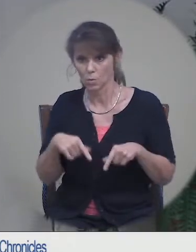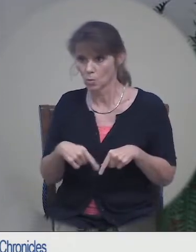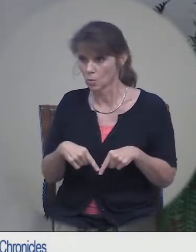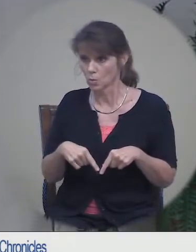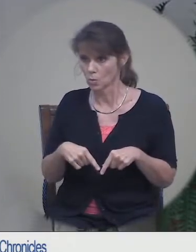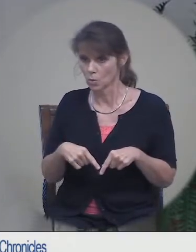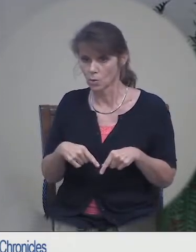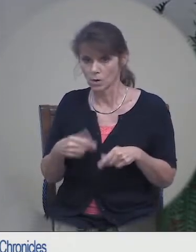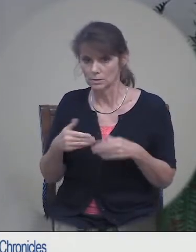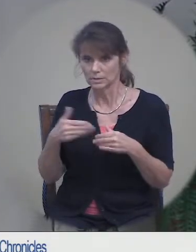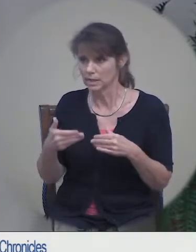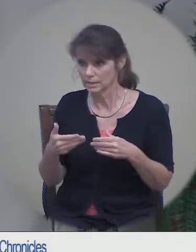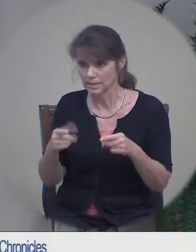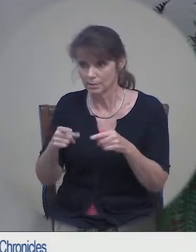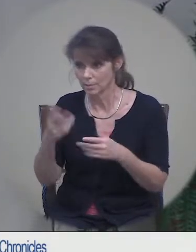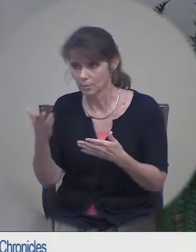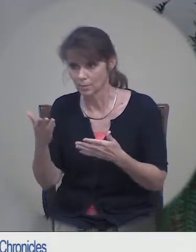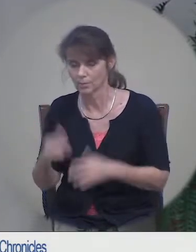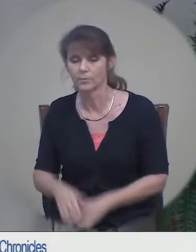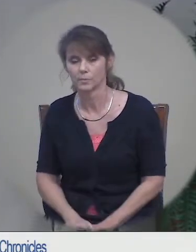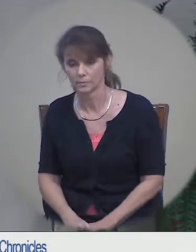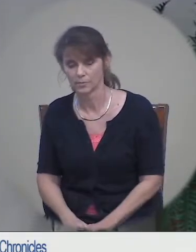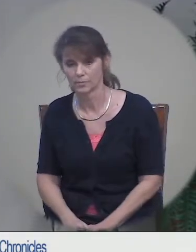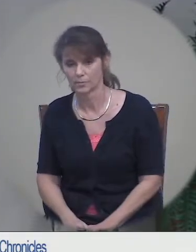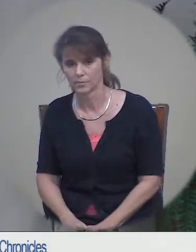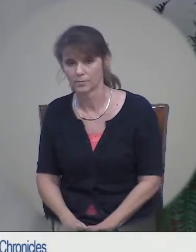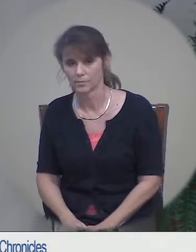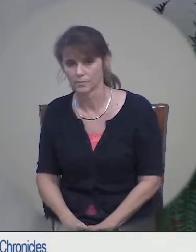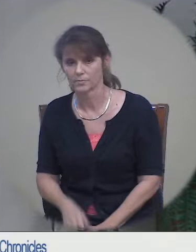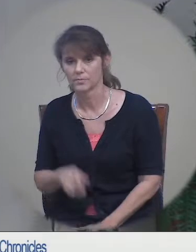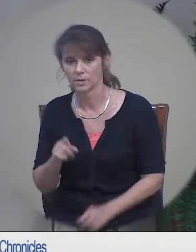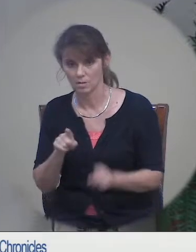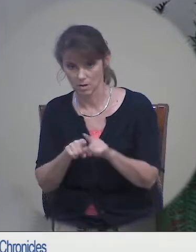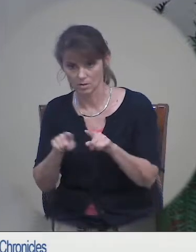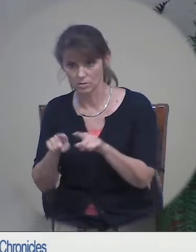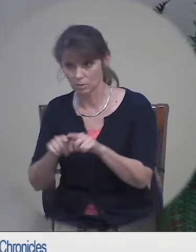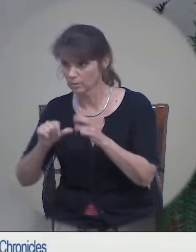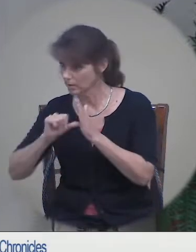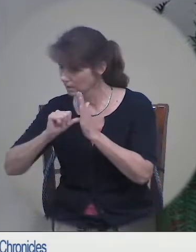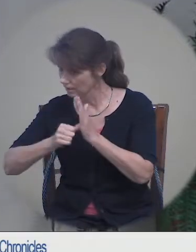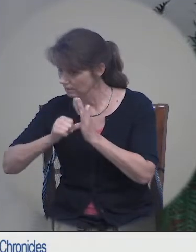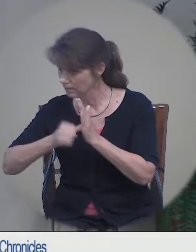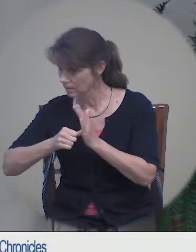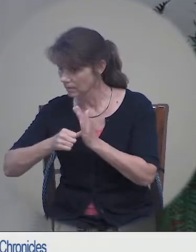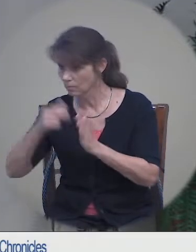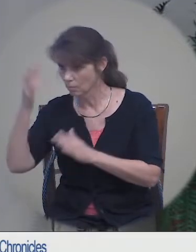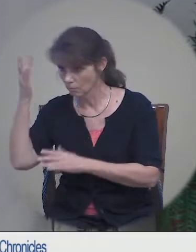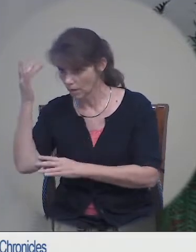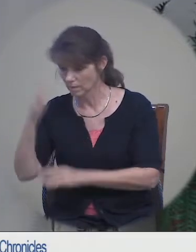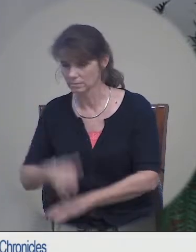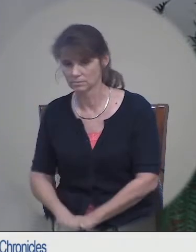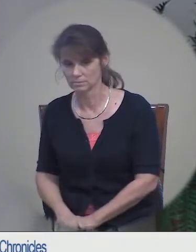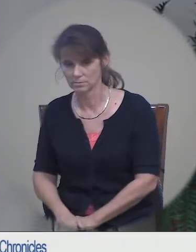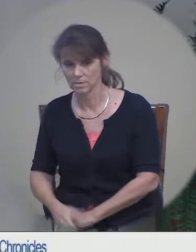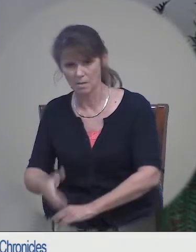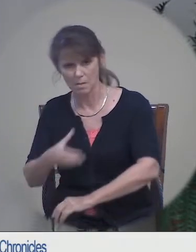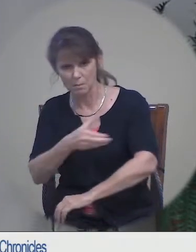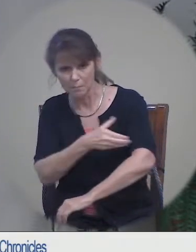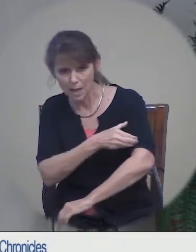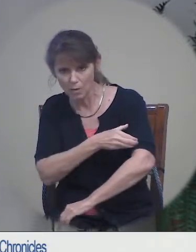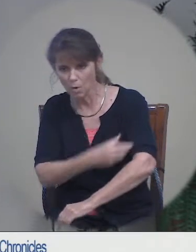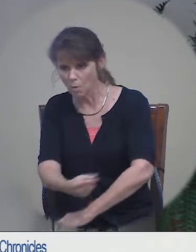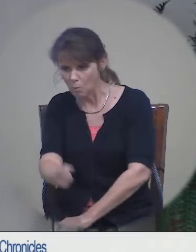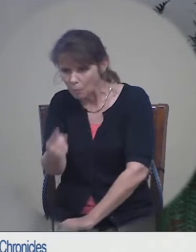The second thing, I think it's emphasized in this text, is the power of one